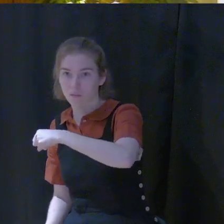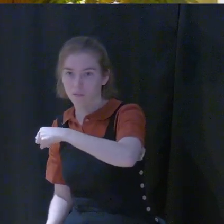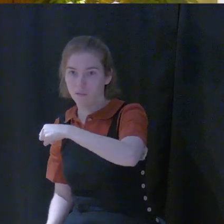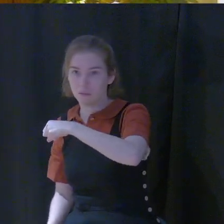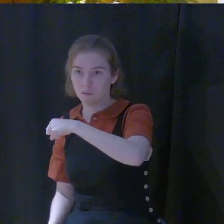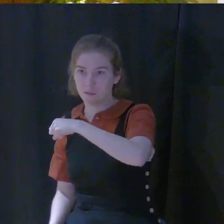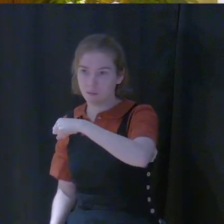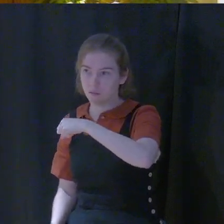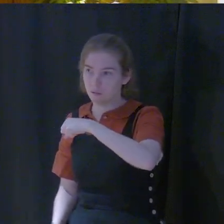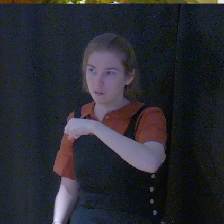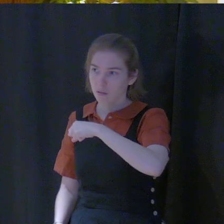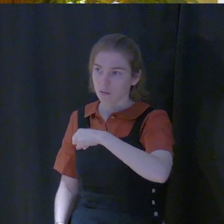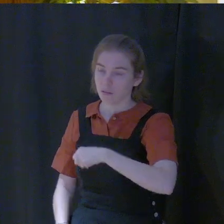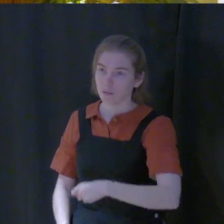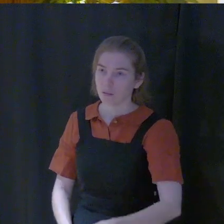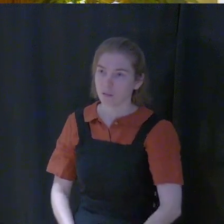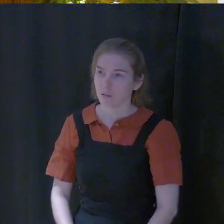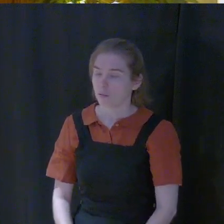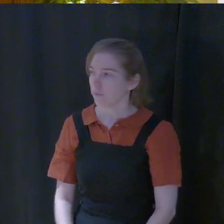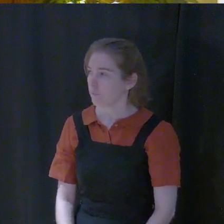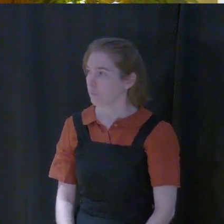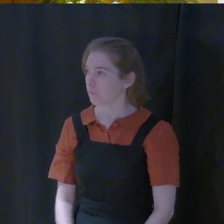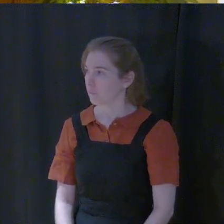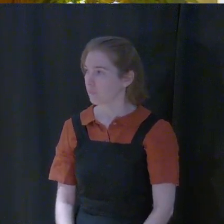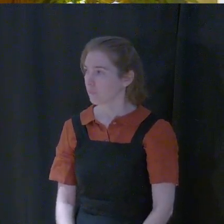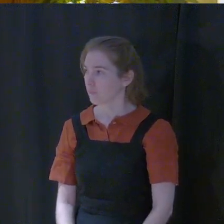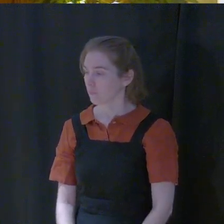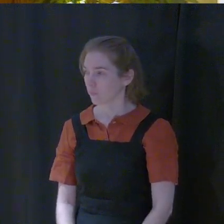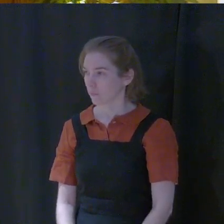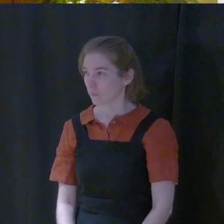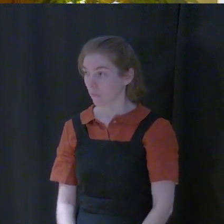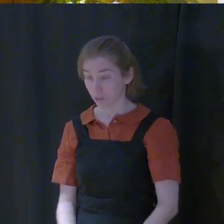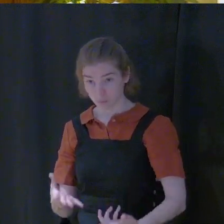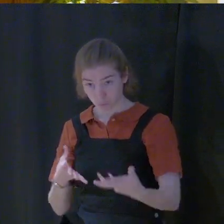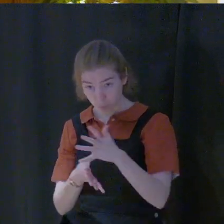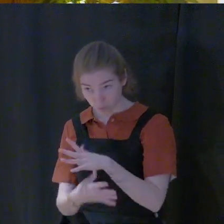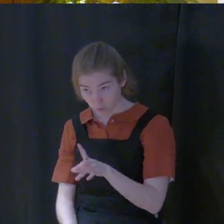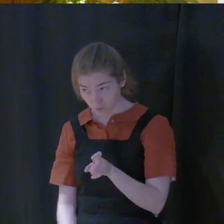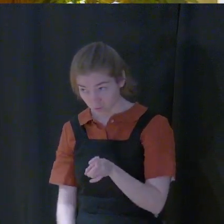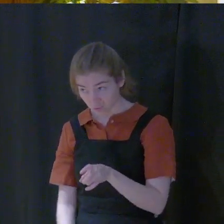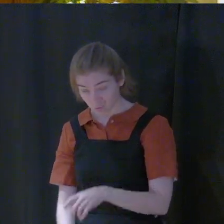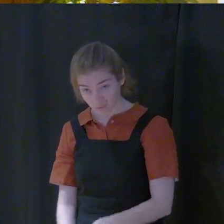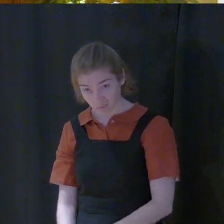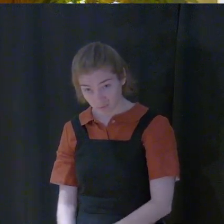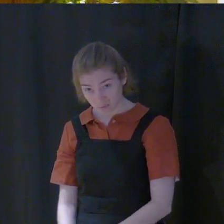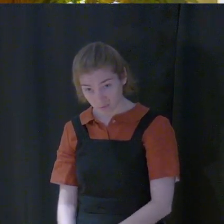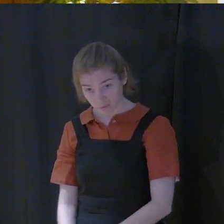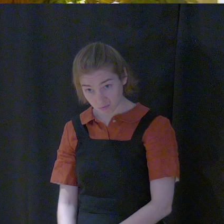Priority?